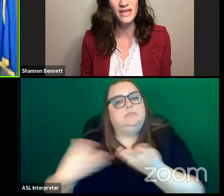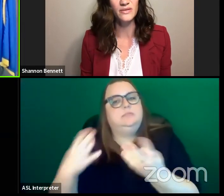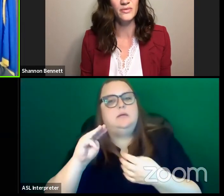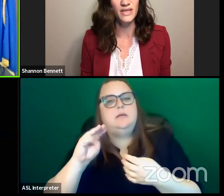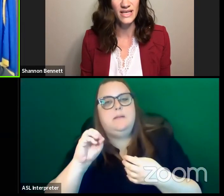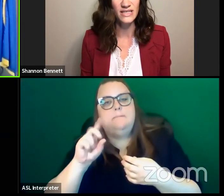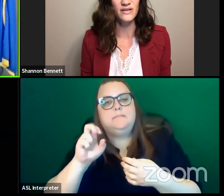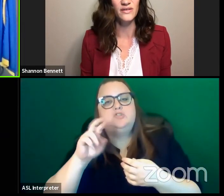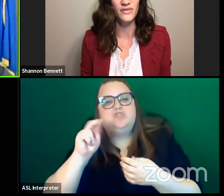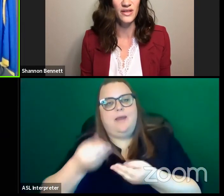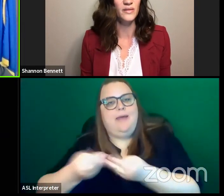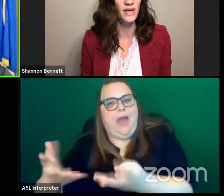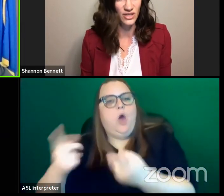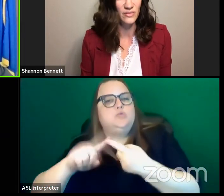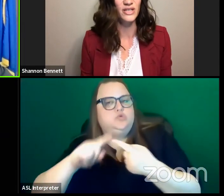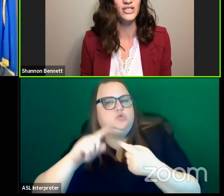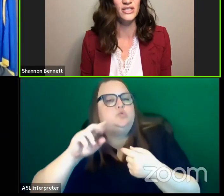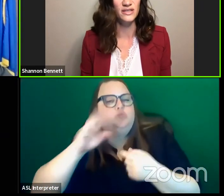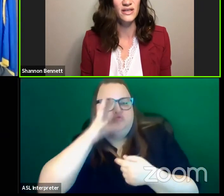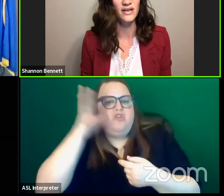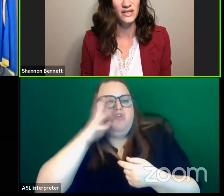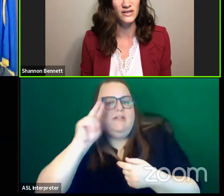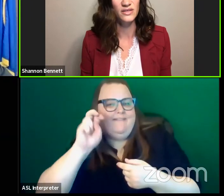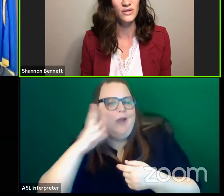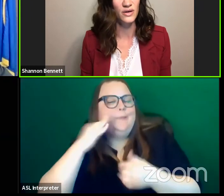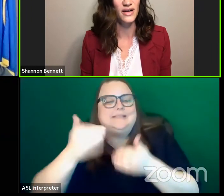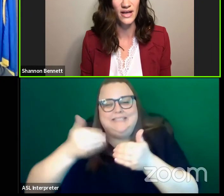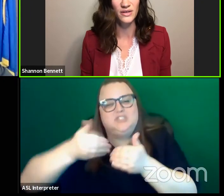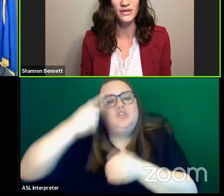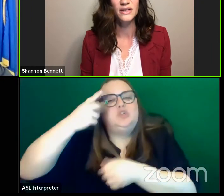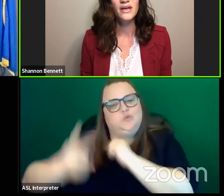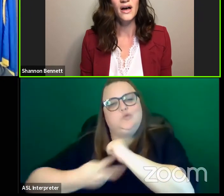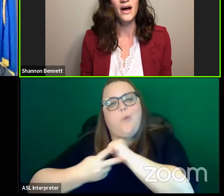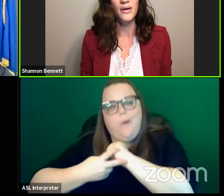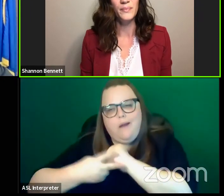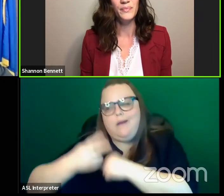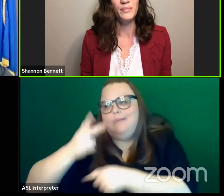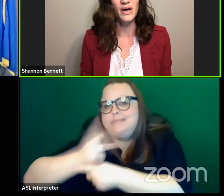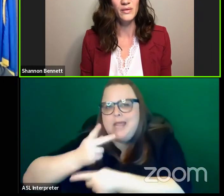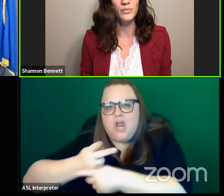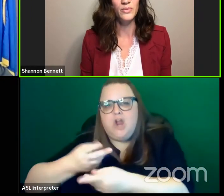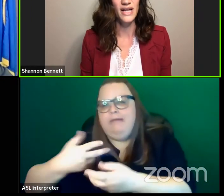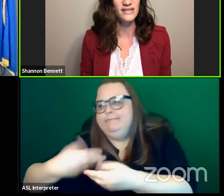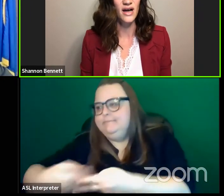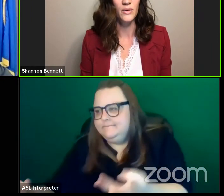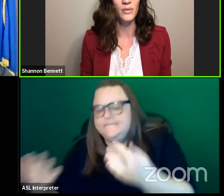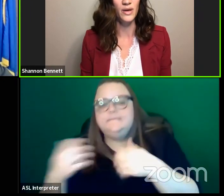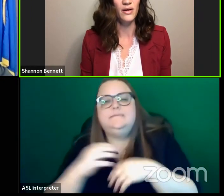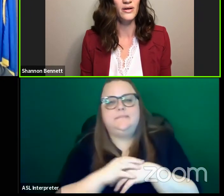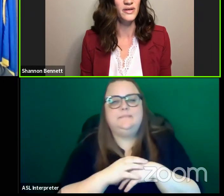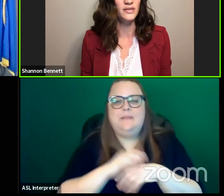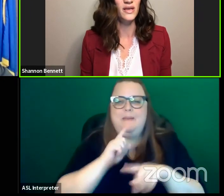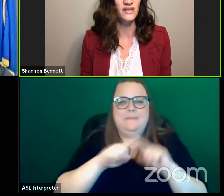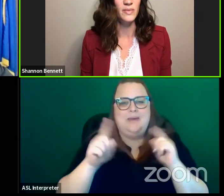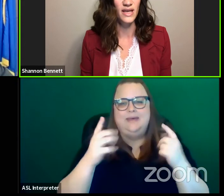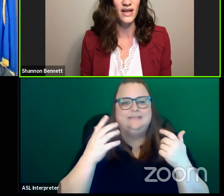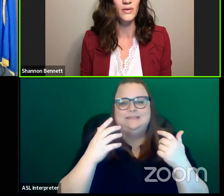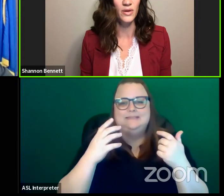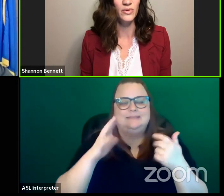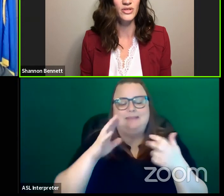Nevada because it will be easier for them, as you mentioned, to store and handle. But that's not where we are going to